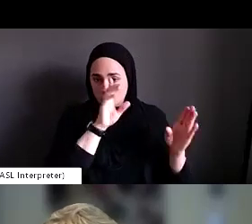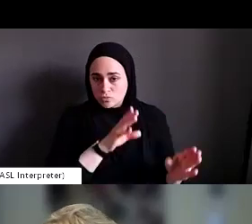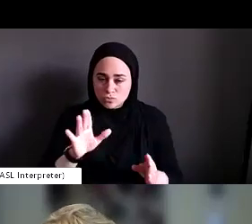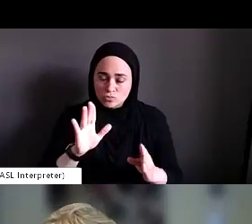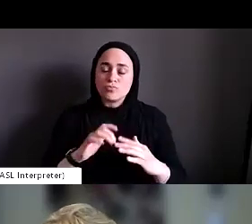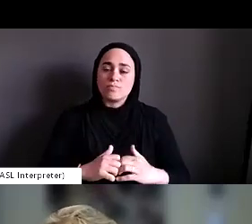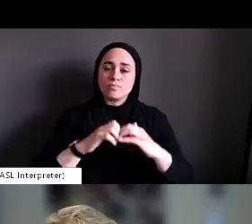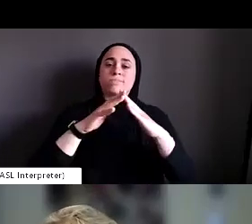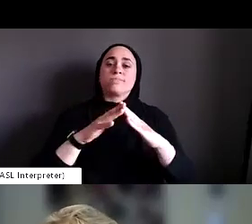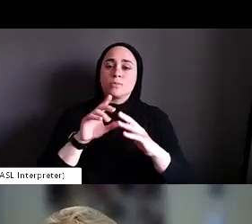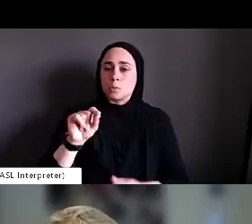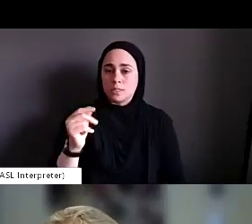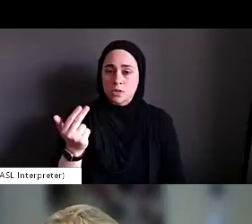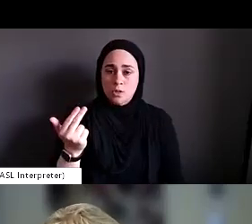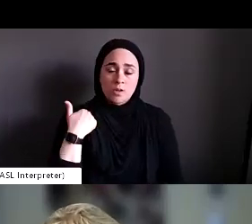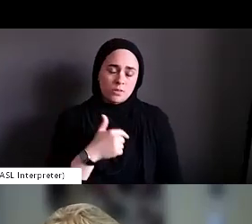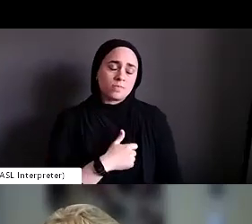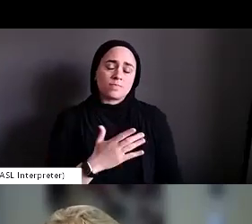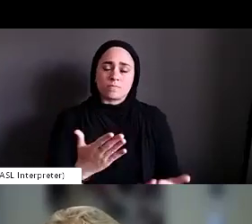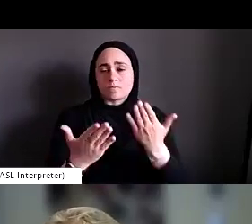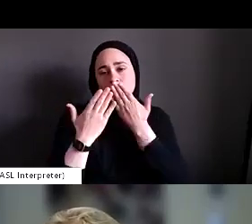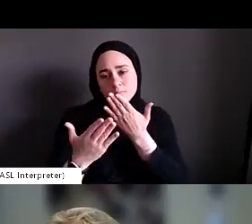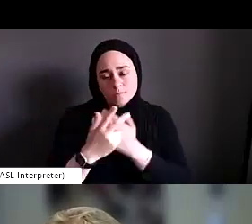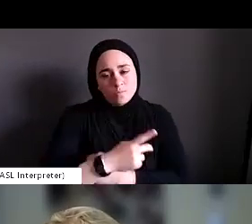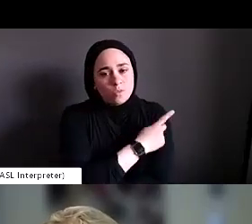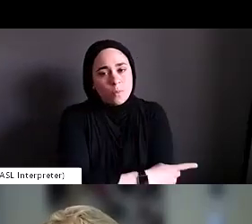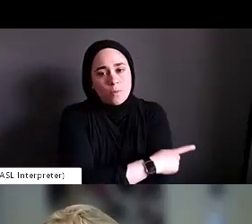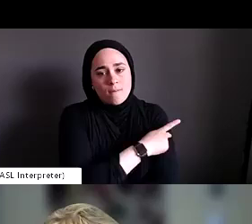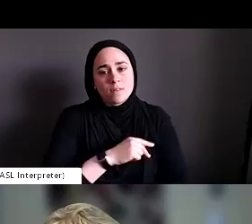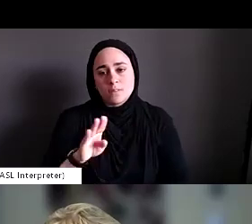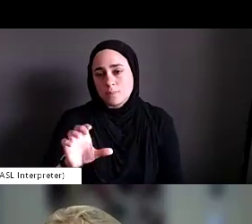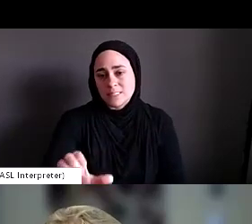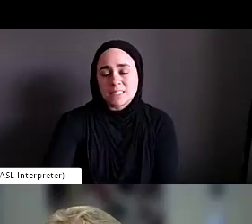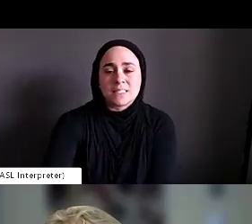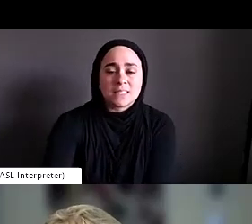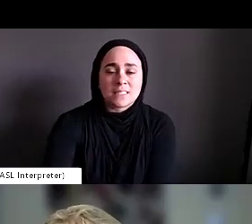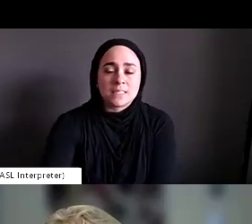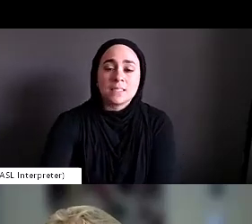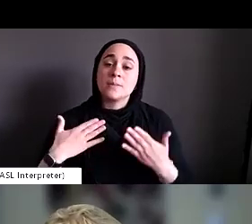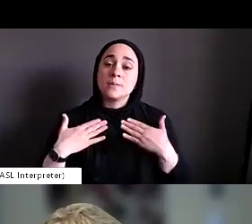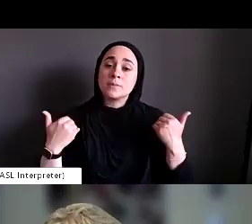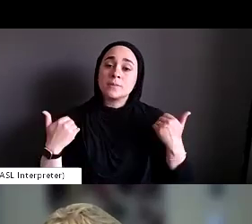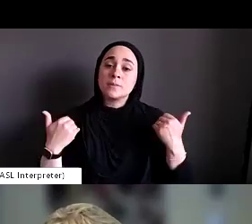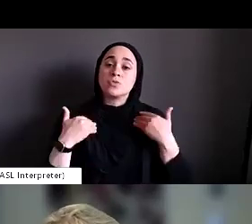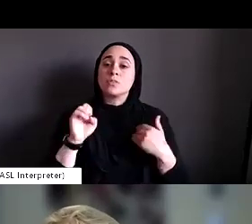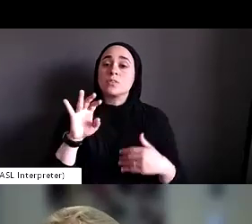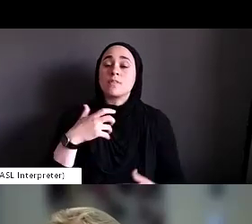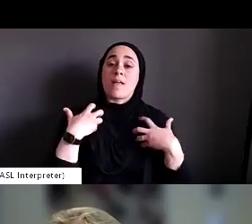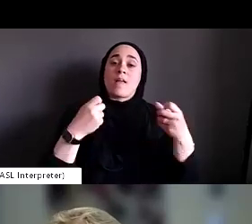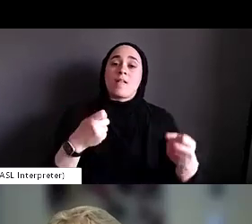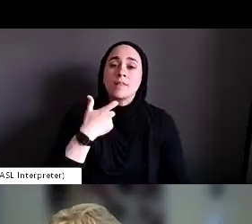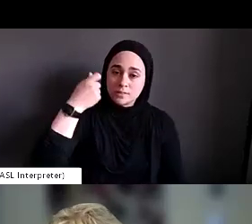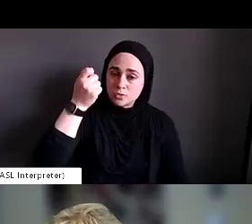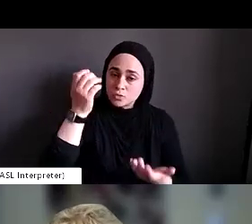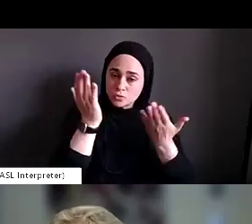2013, and we are very grateful to the province of British Columbia Ministry of Health Senior